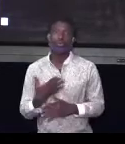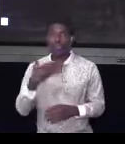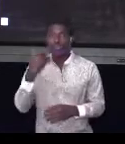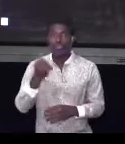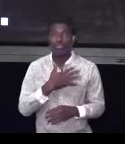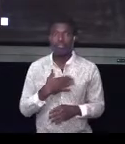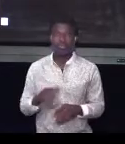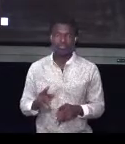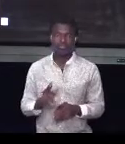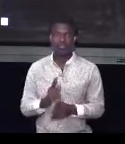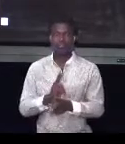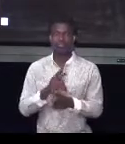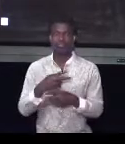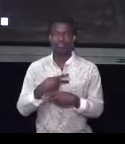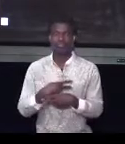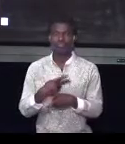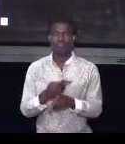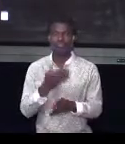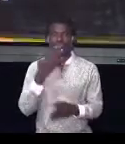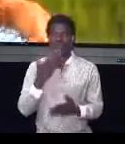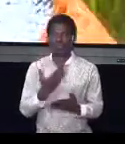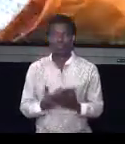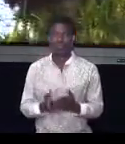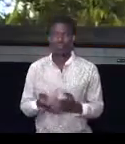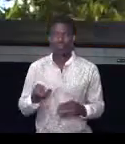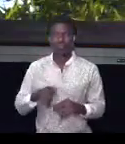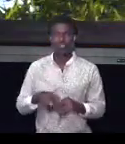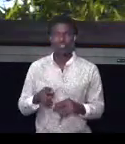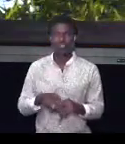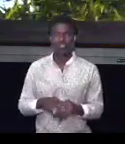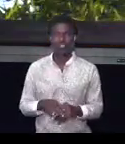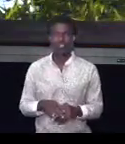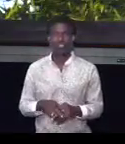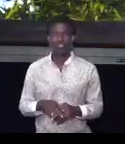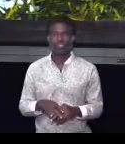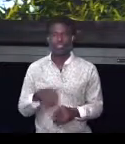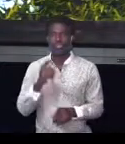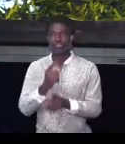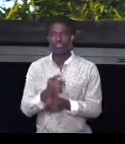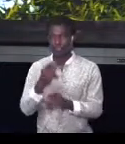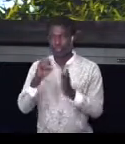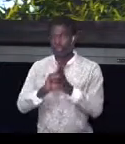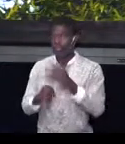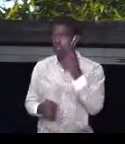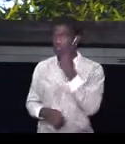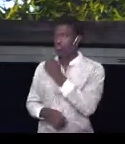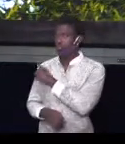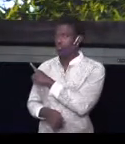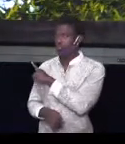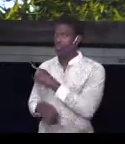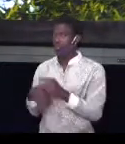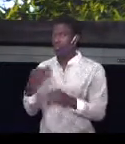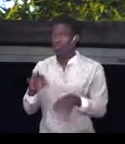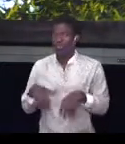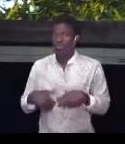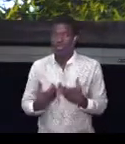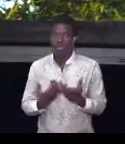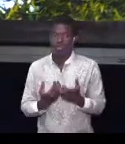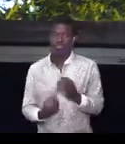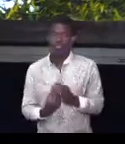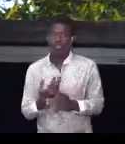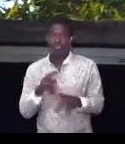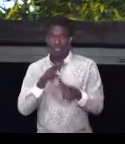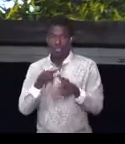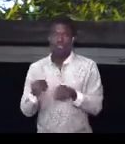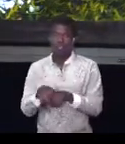and produce good yield. This is just an example of how fertilizer